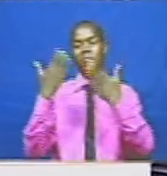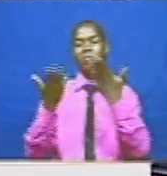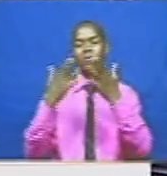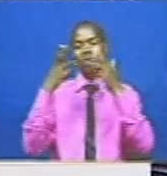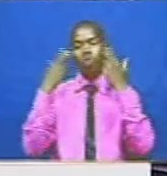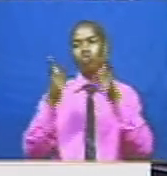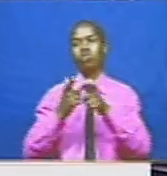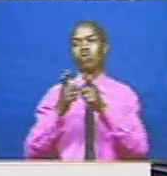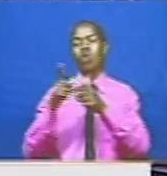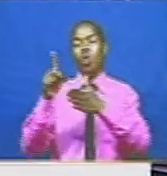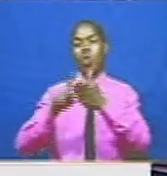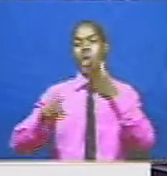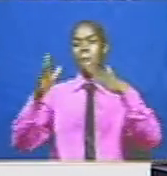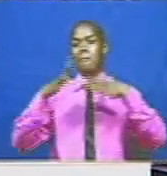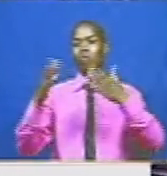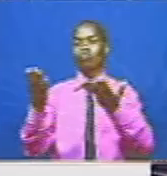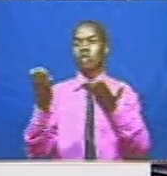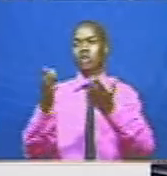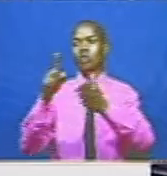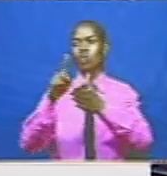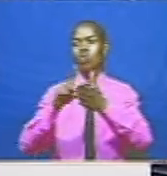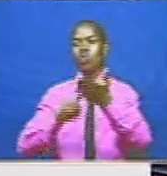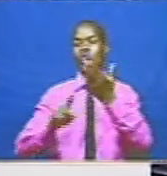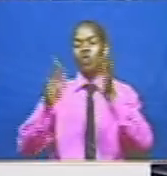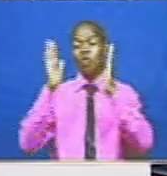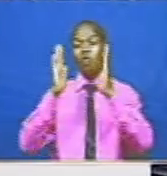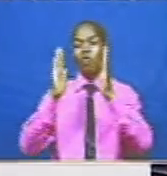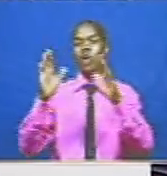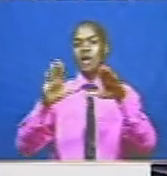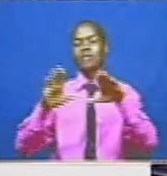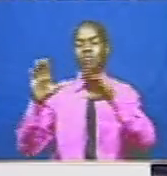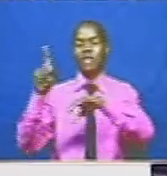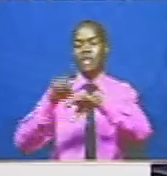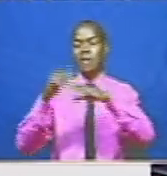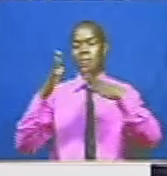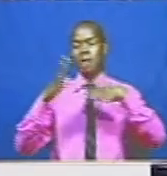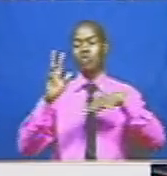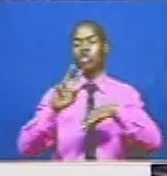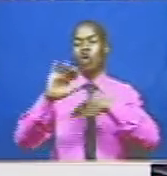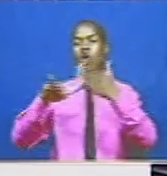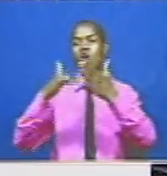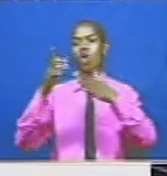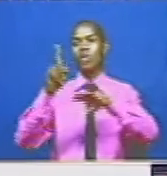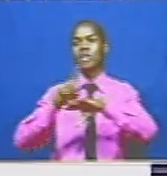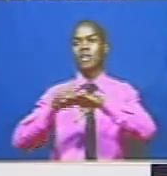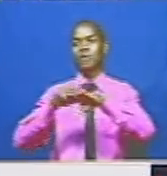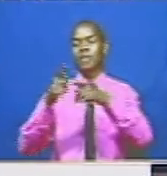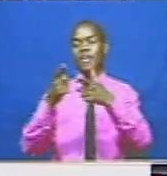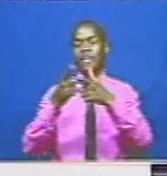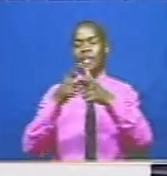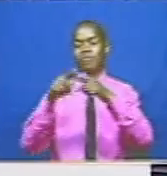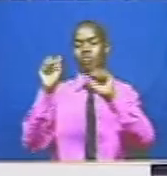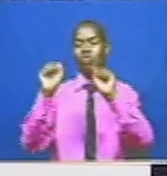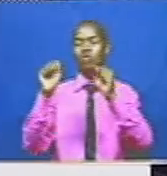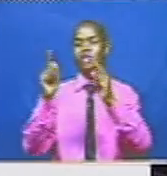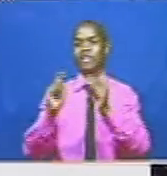down here, what people need is consistency in the market. When people see you all the time, when you nag people all the time, they'll want to try you.